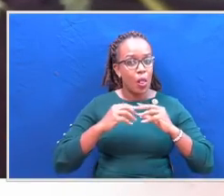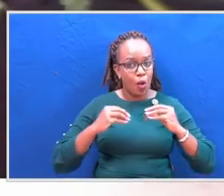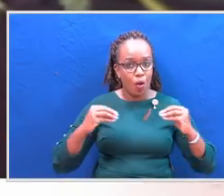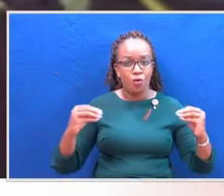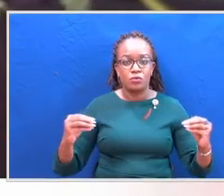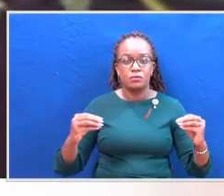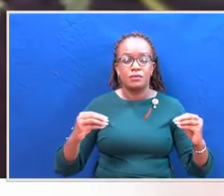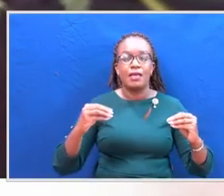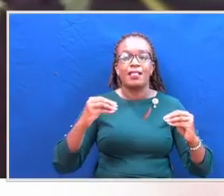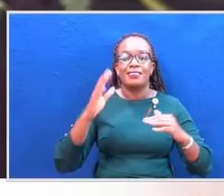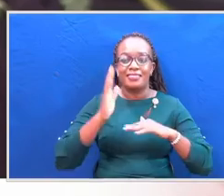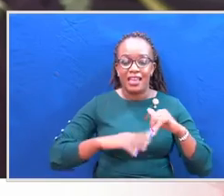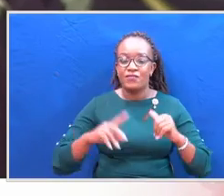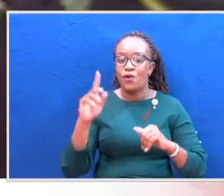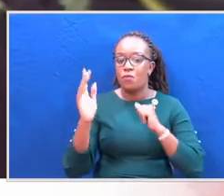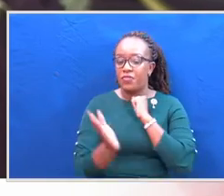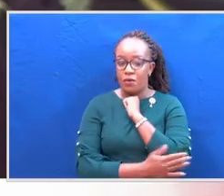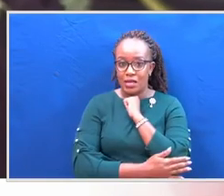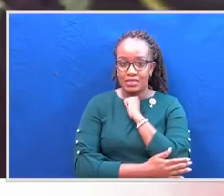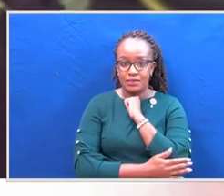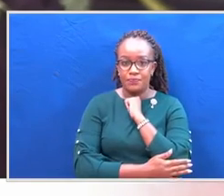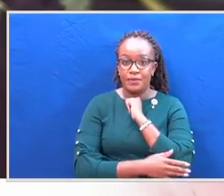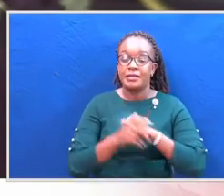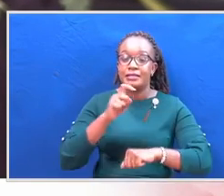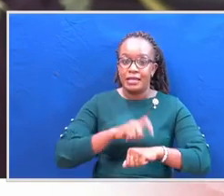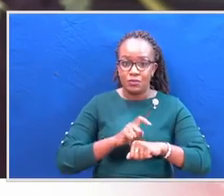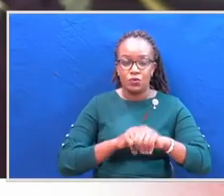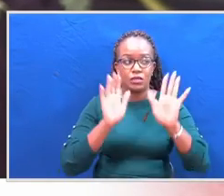than for worse. When it became necessary for me